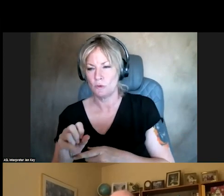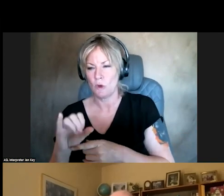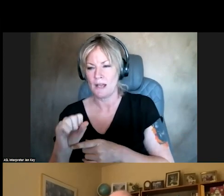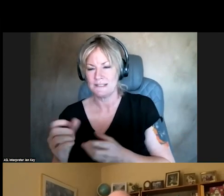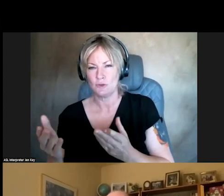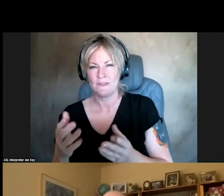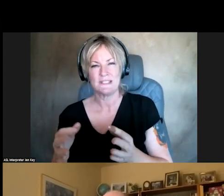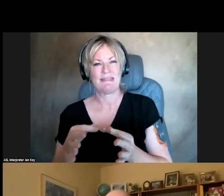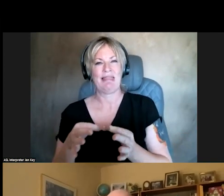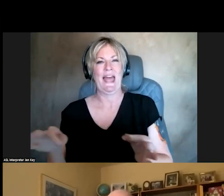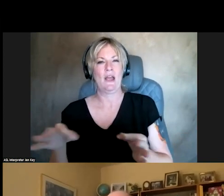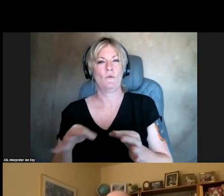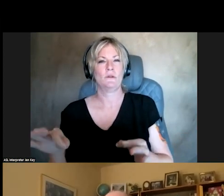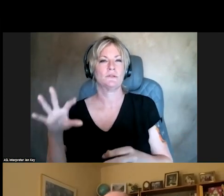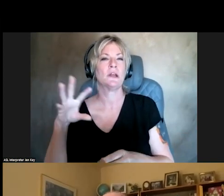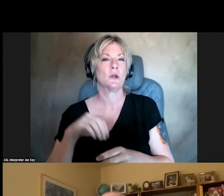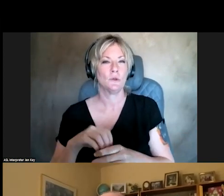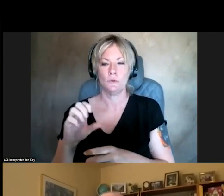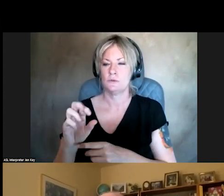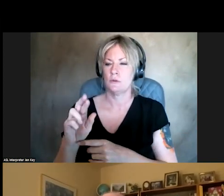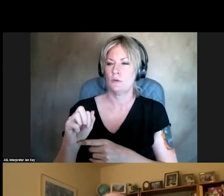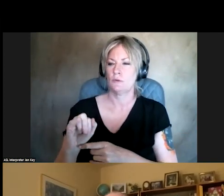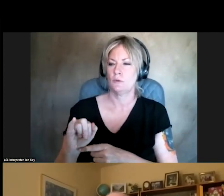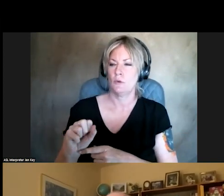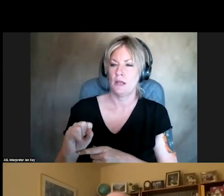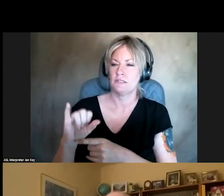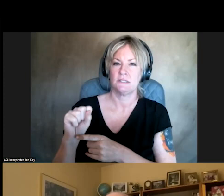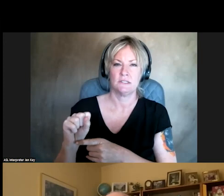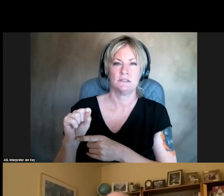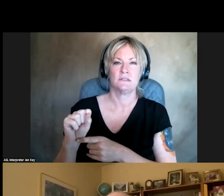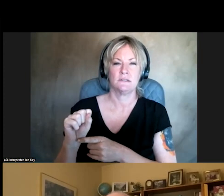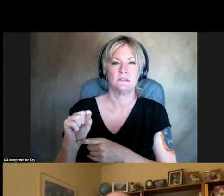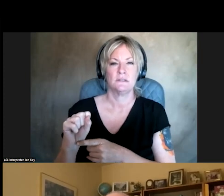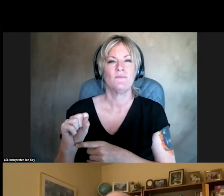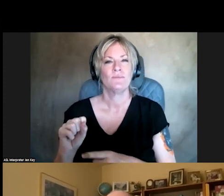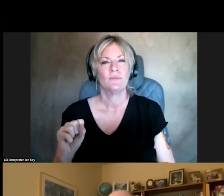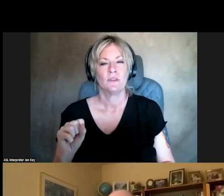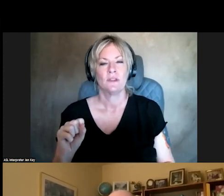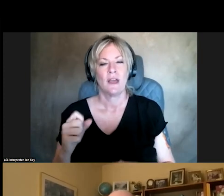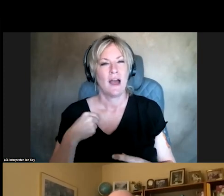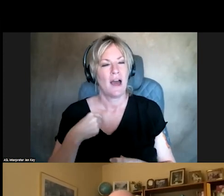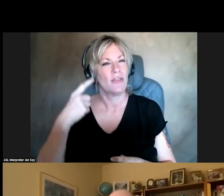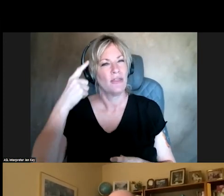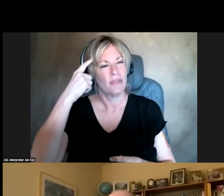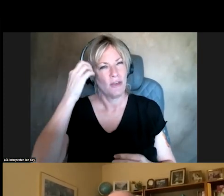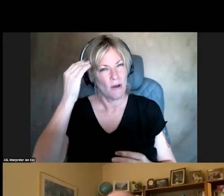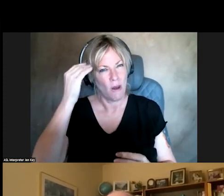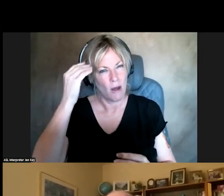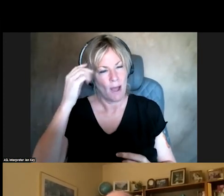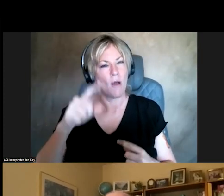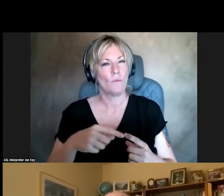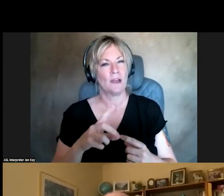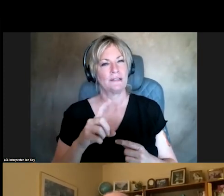language includes crisis, I was thinking very much about what David